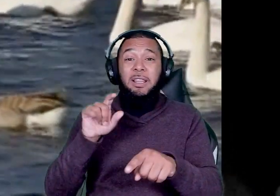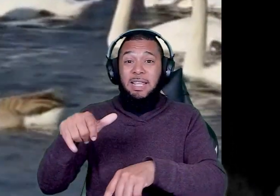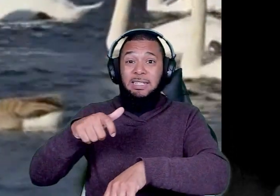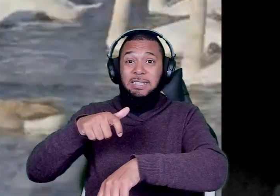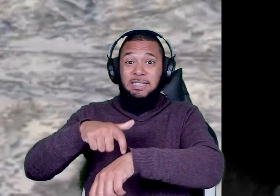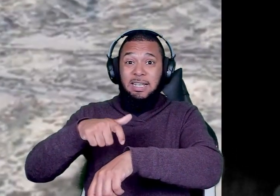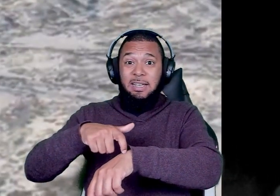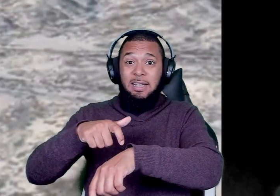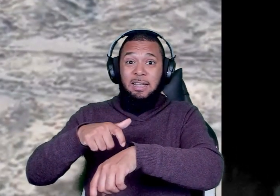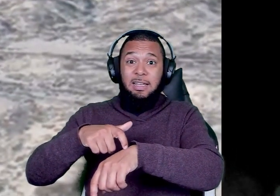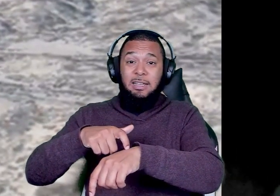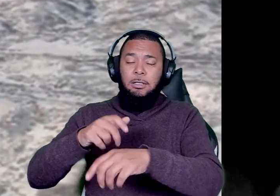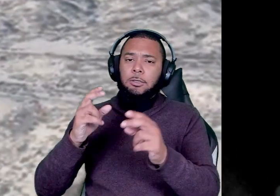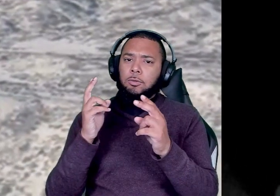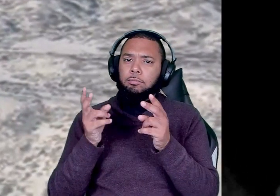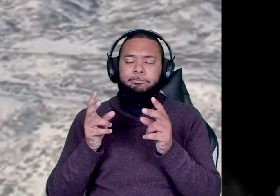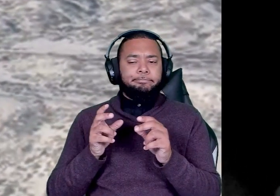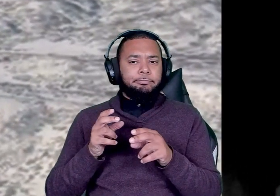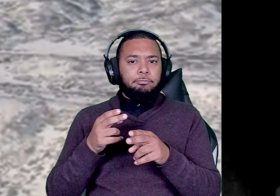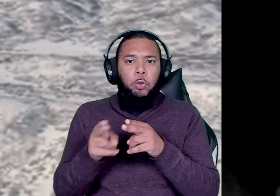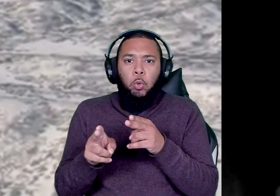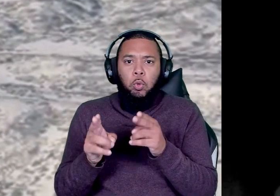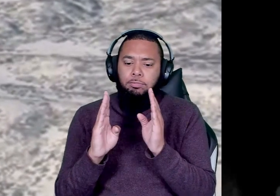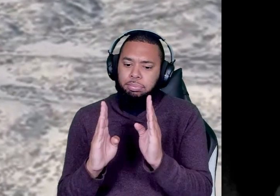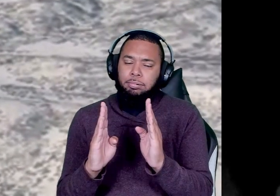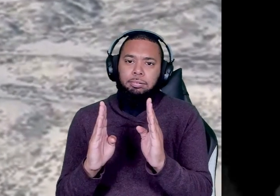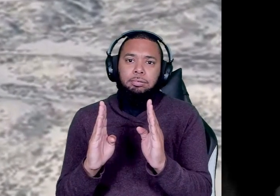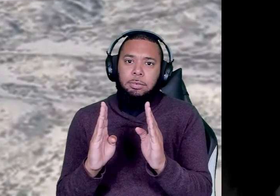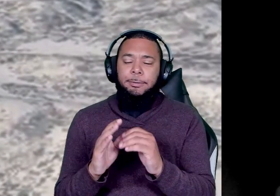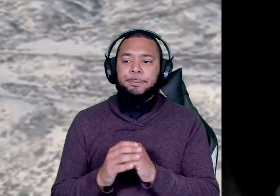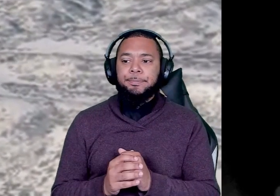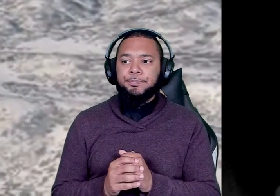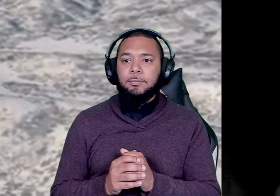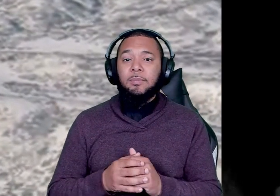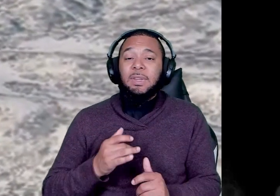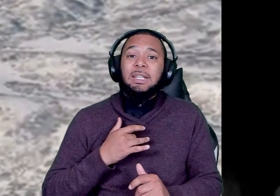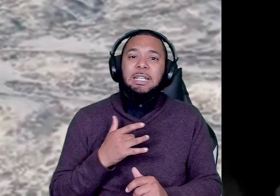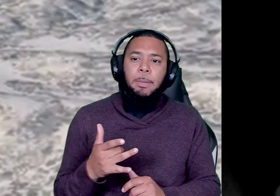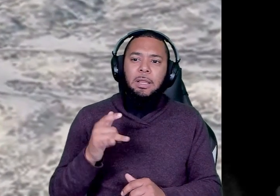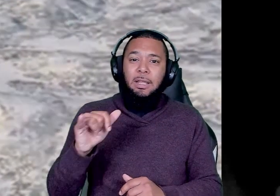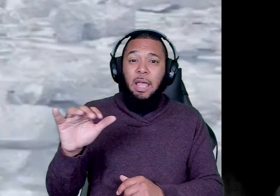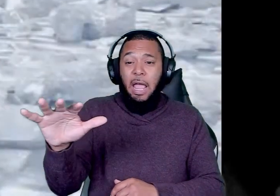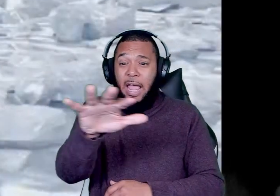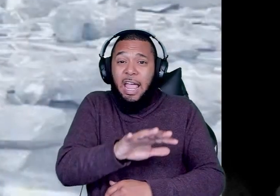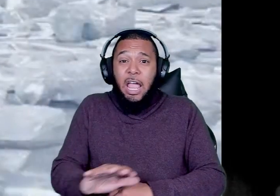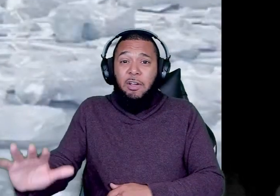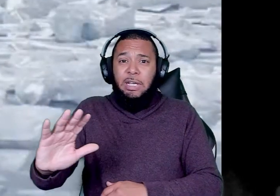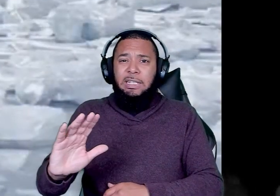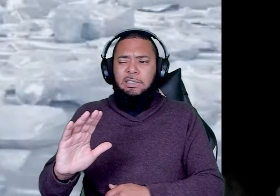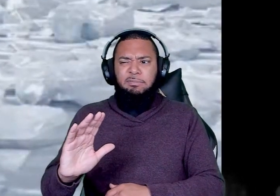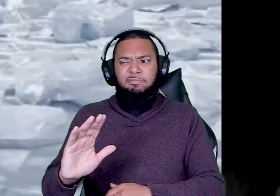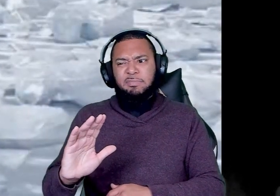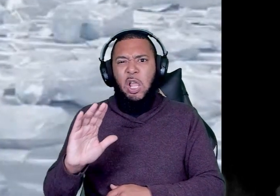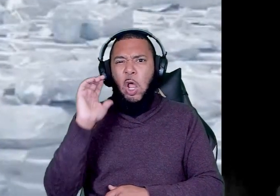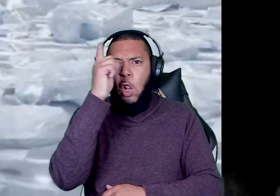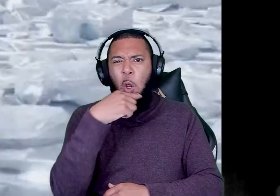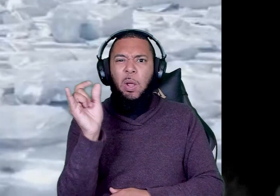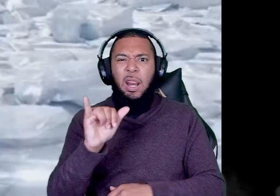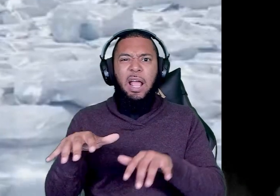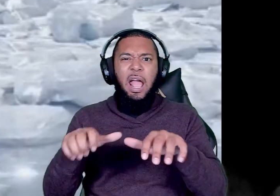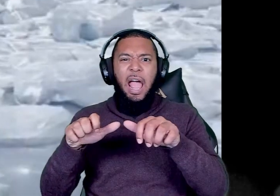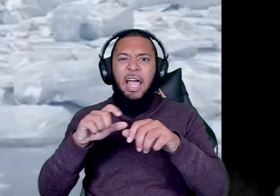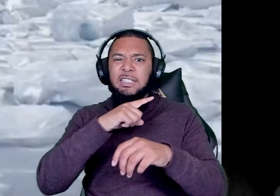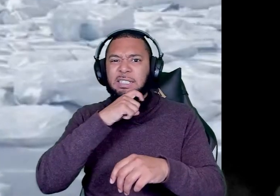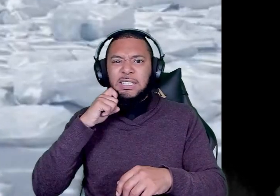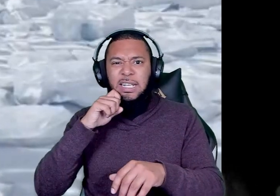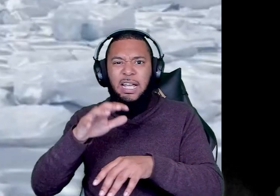period in the tundra. Tundra typically is lacking in features. It looks more like an ice desert more than anything, not